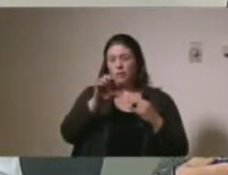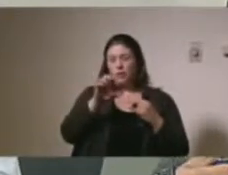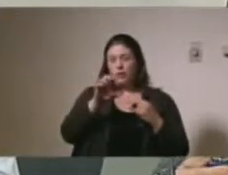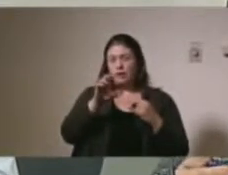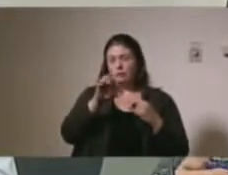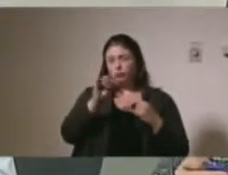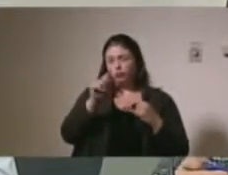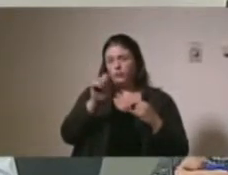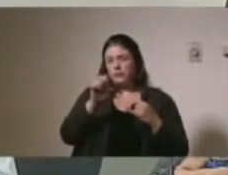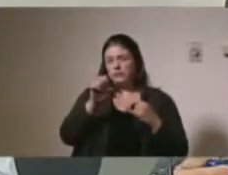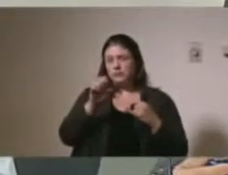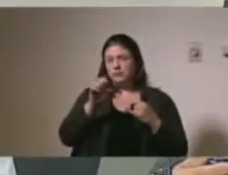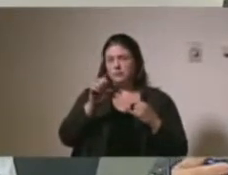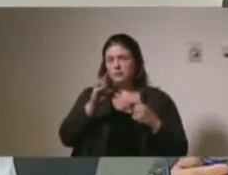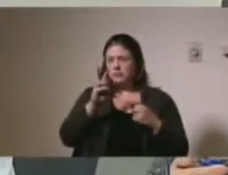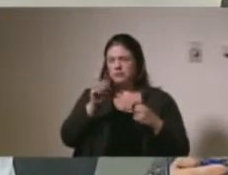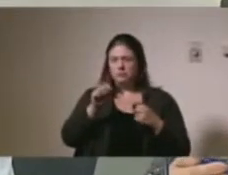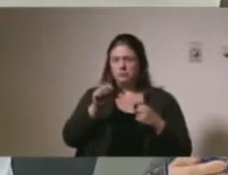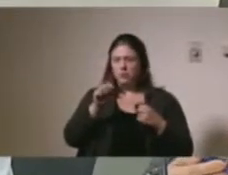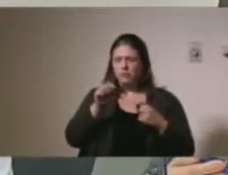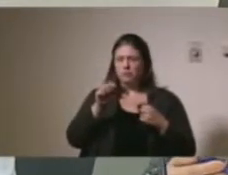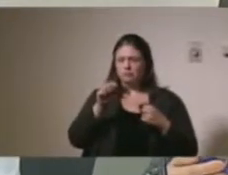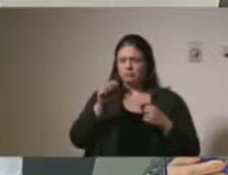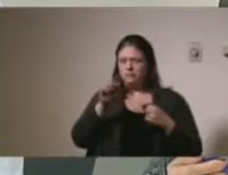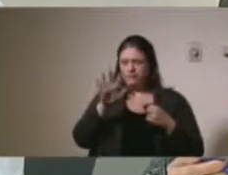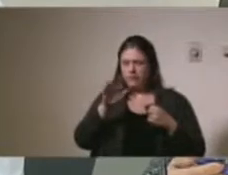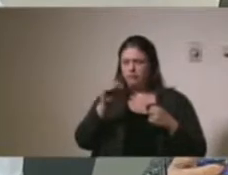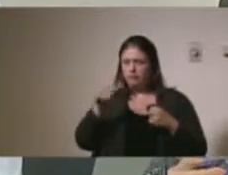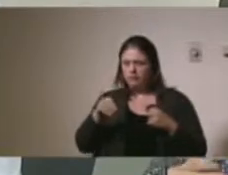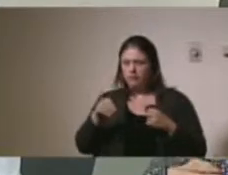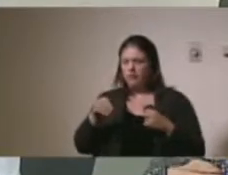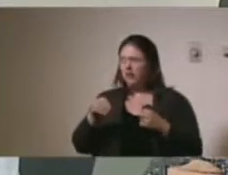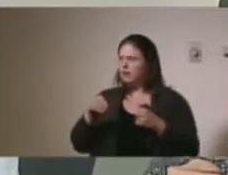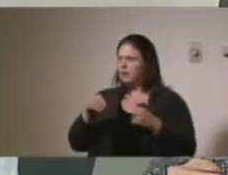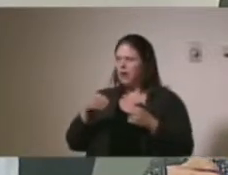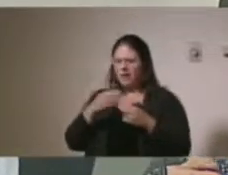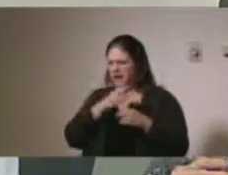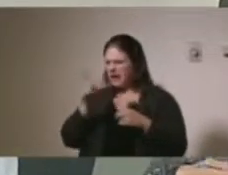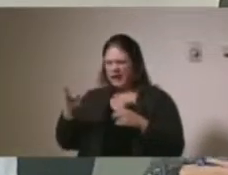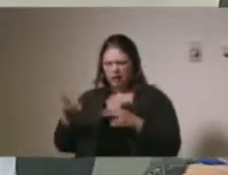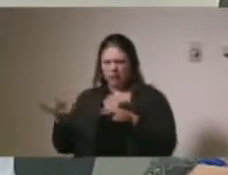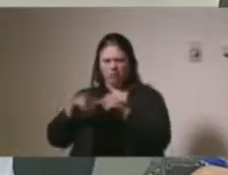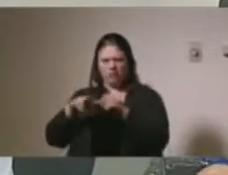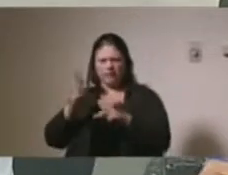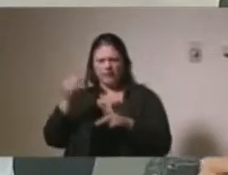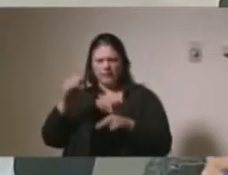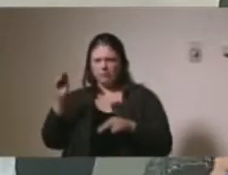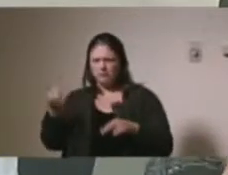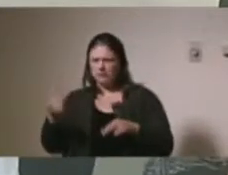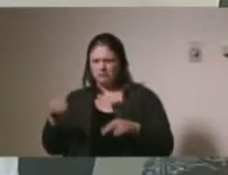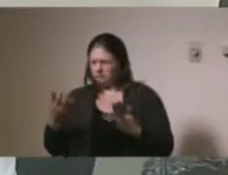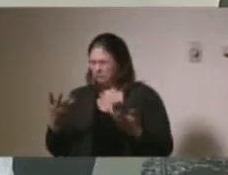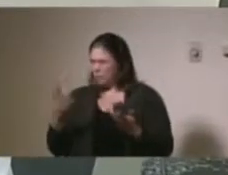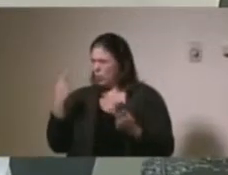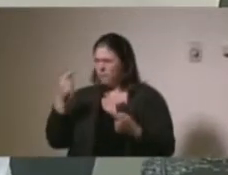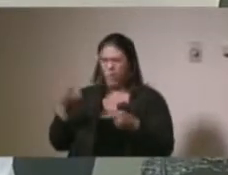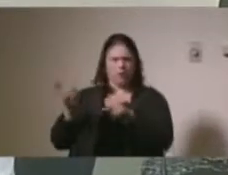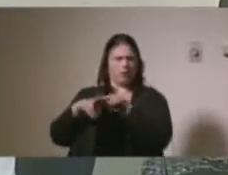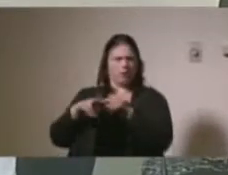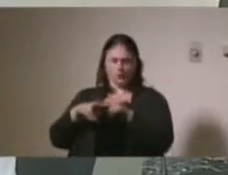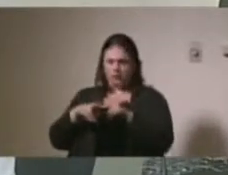6%. About a year ago, we all saw them jump to about 15, which is, there was no need for it except for profits. And we're